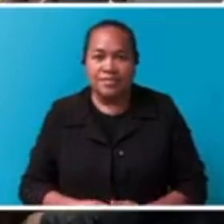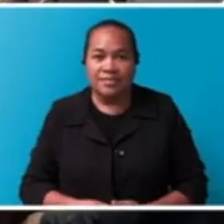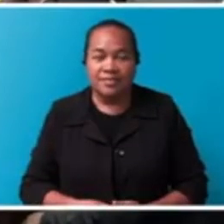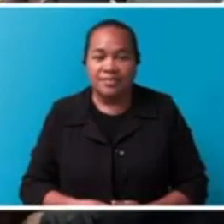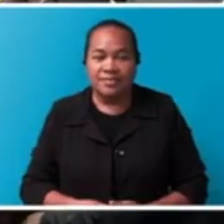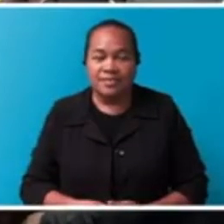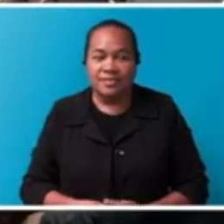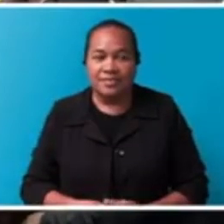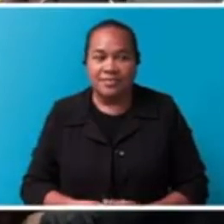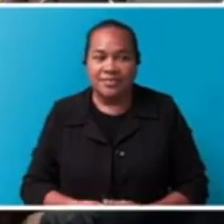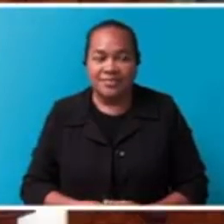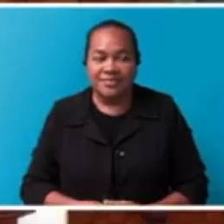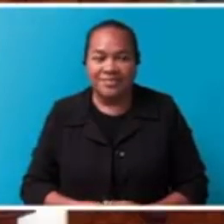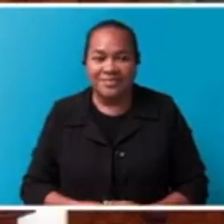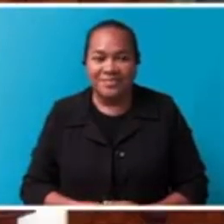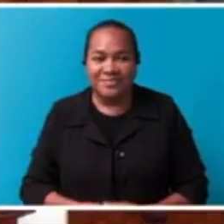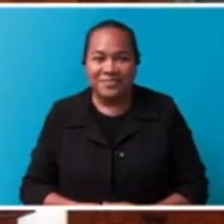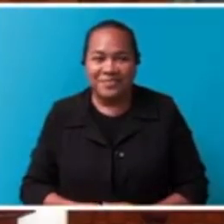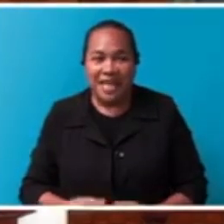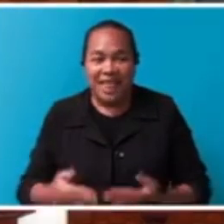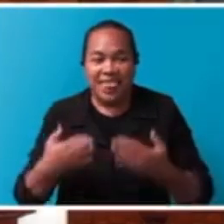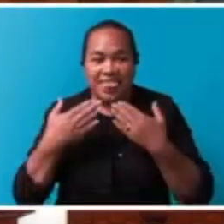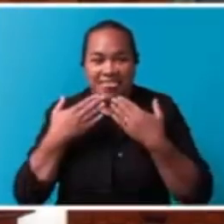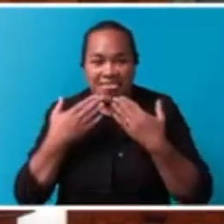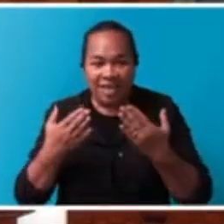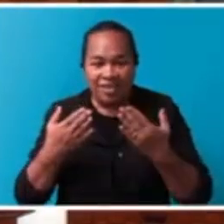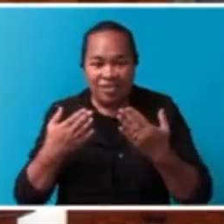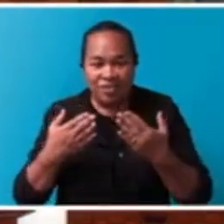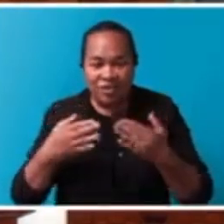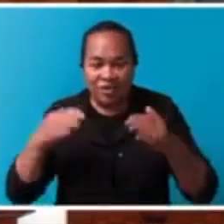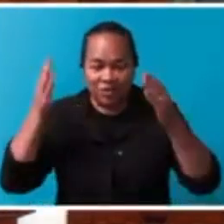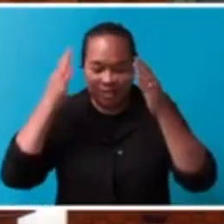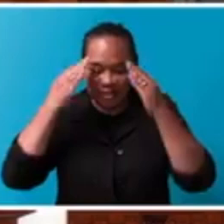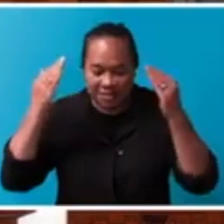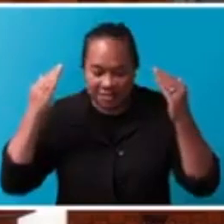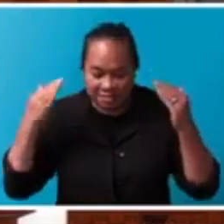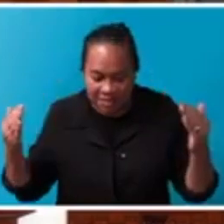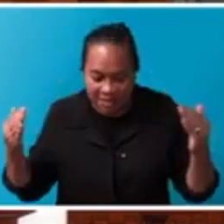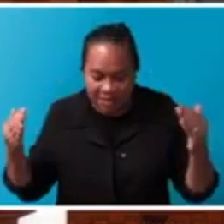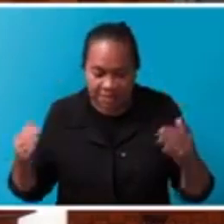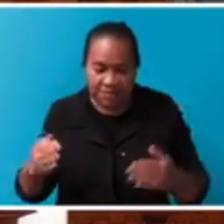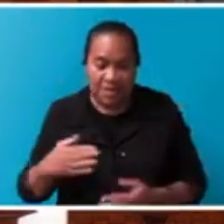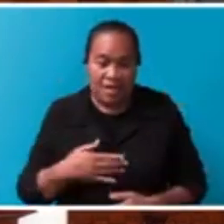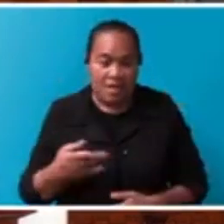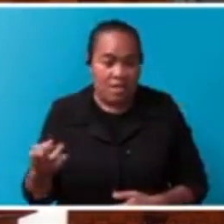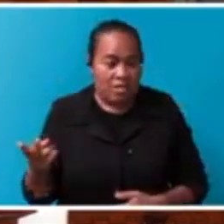Thank you, Honorable Speaker, sir, Honorable Prime Minister,